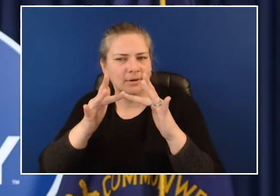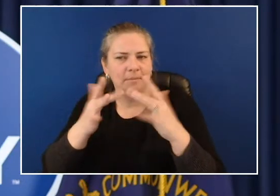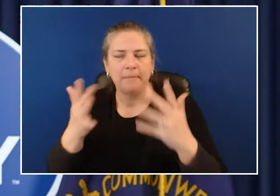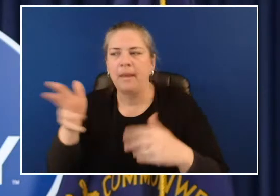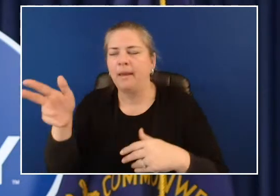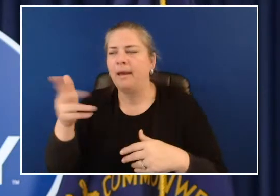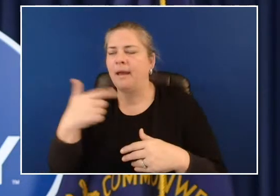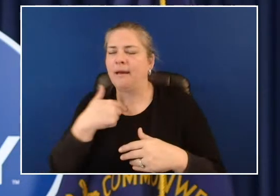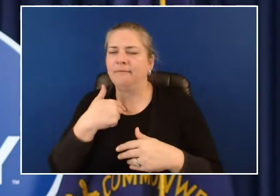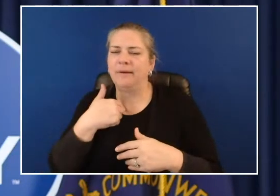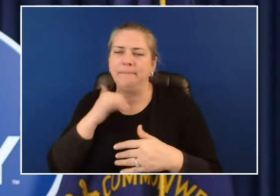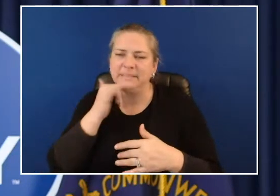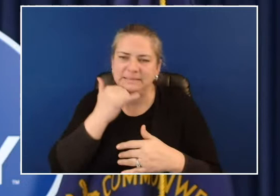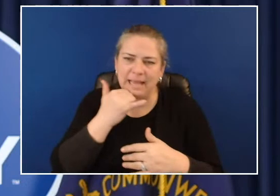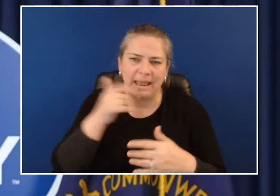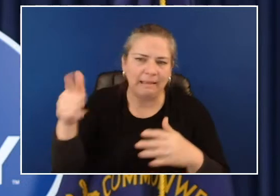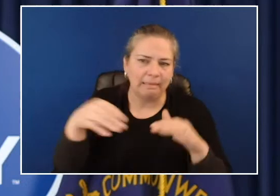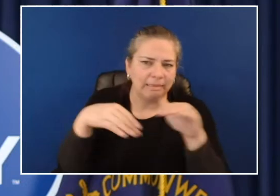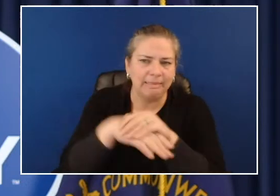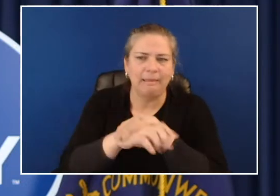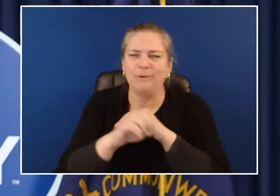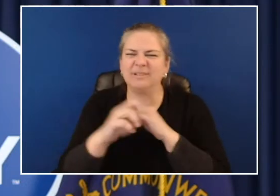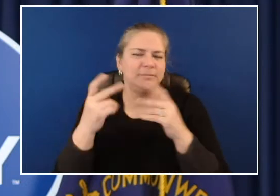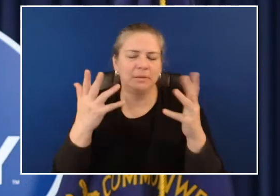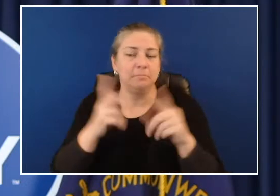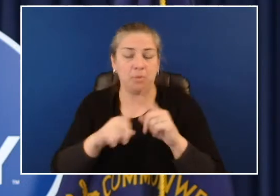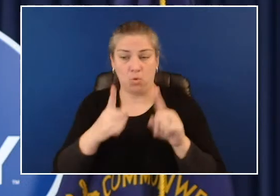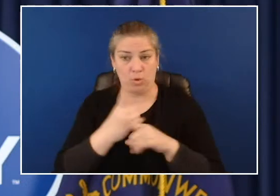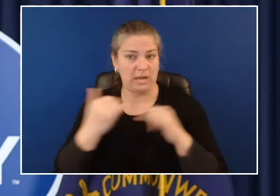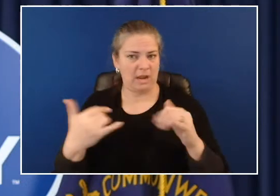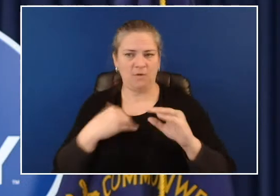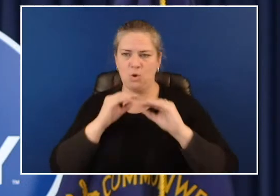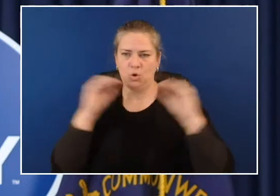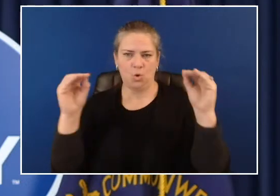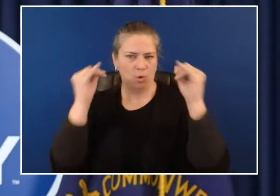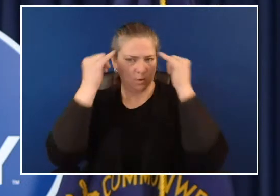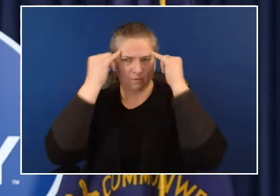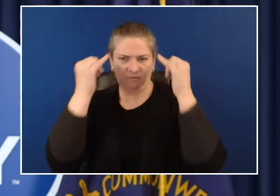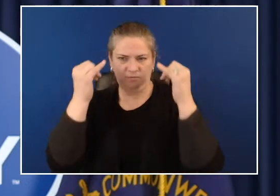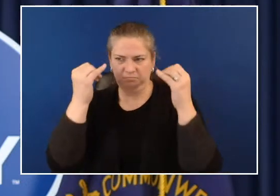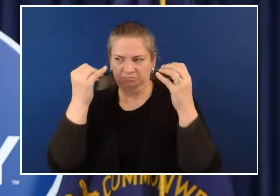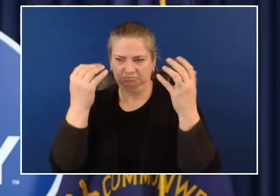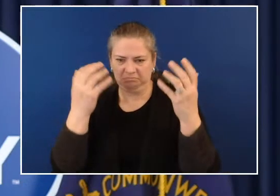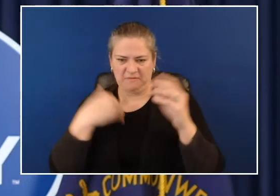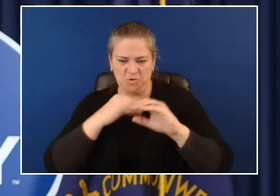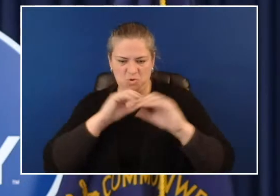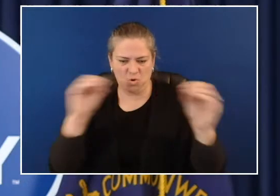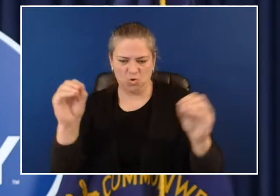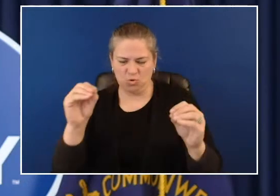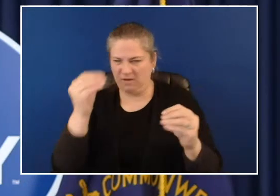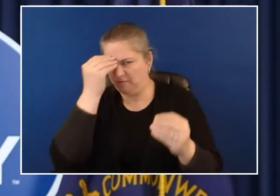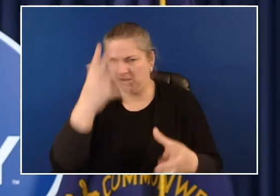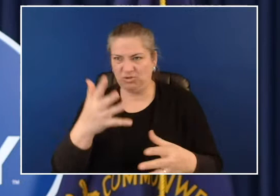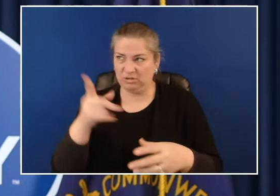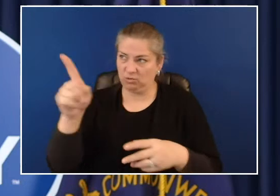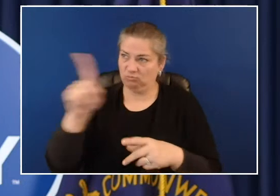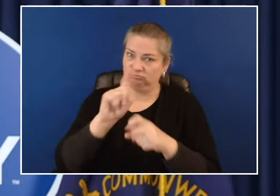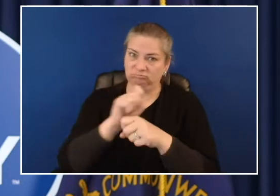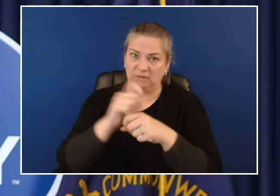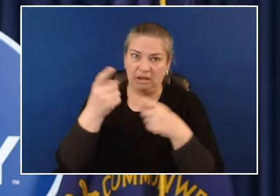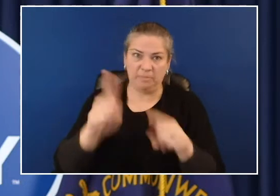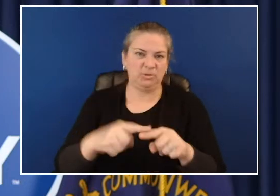But no, at this point we have no information on an attack by a foreign country. I will say, I